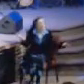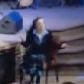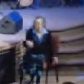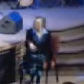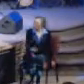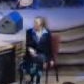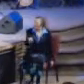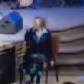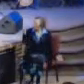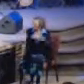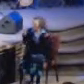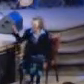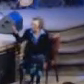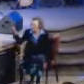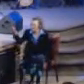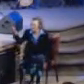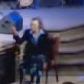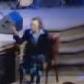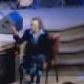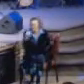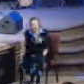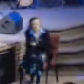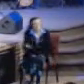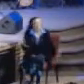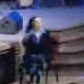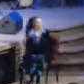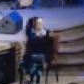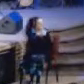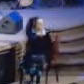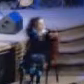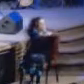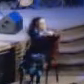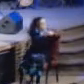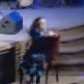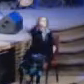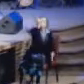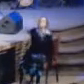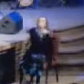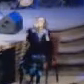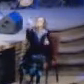God's fault. And we want to blame God.